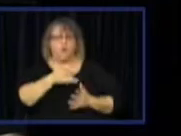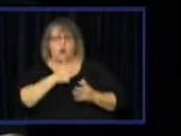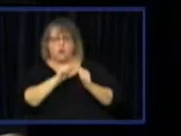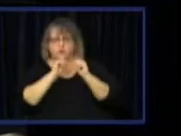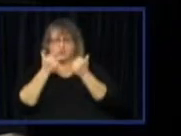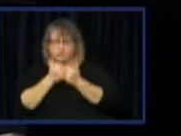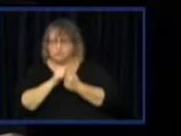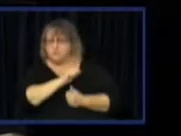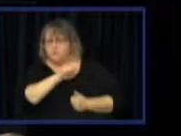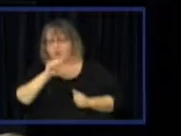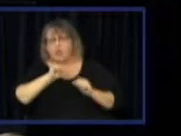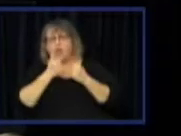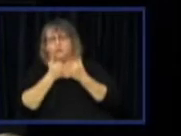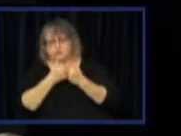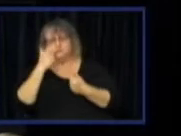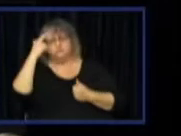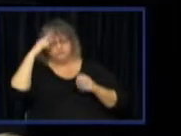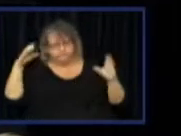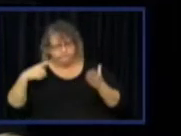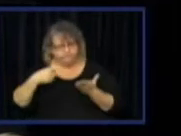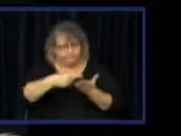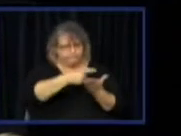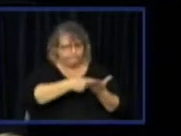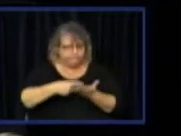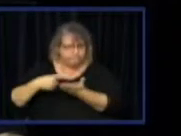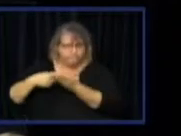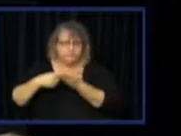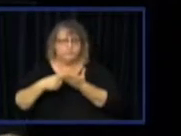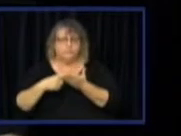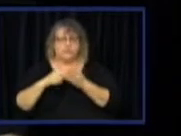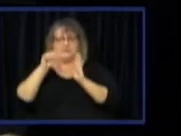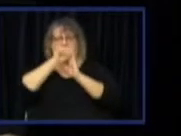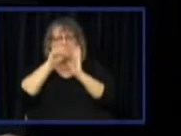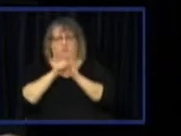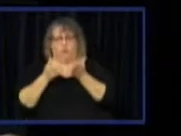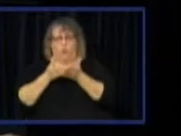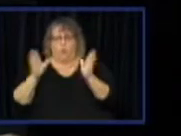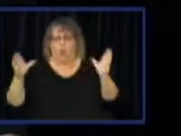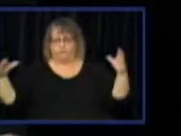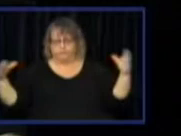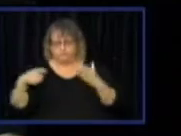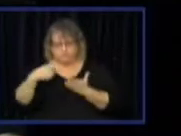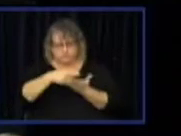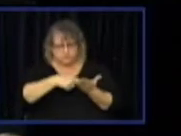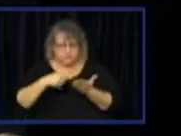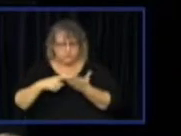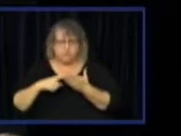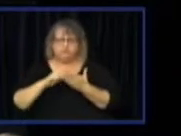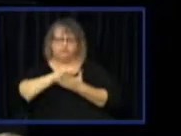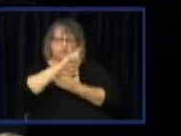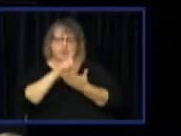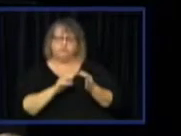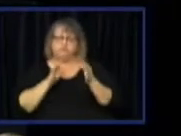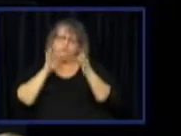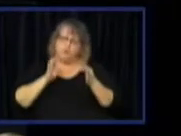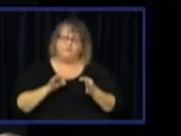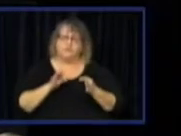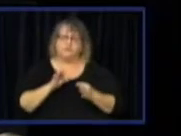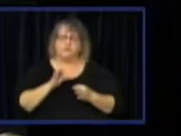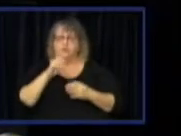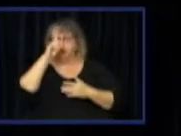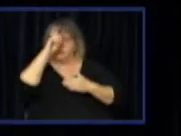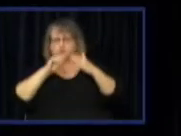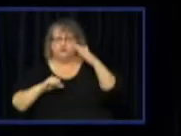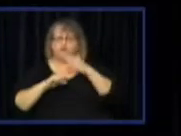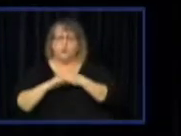Association and other organizations have gotten together as a statewide group to really design a stroke system of